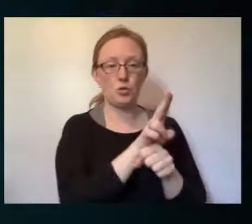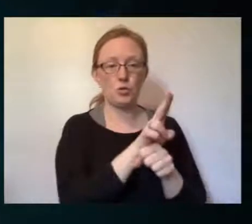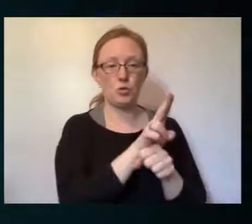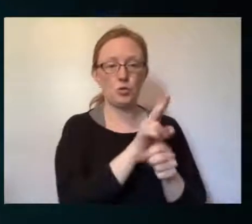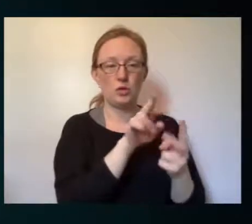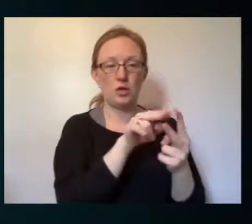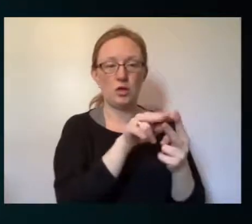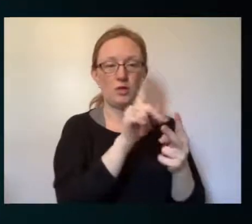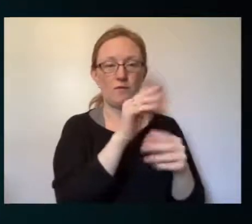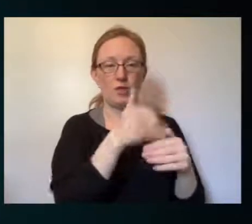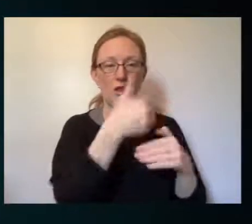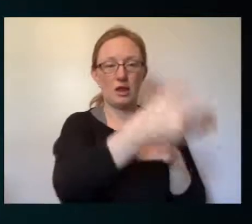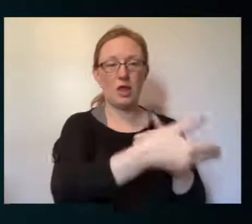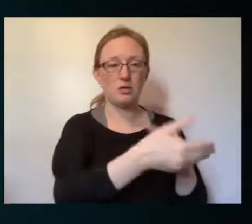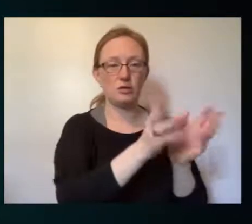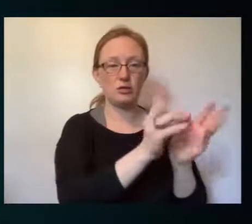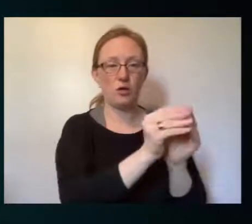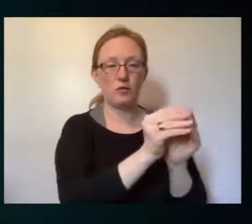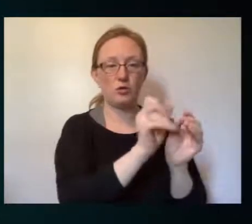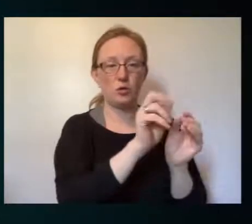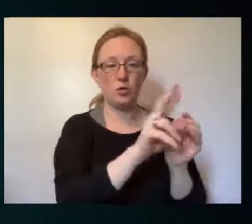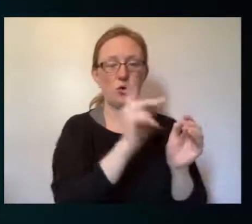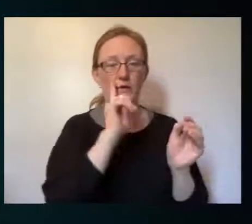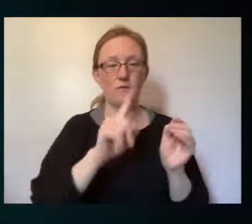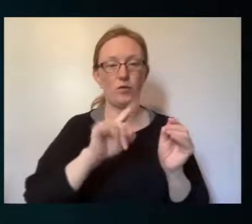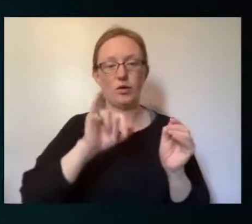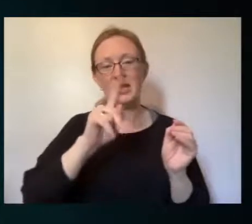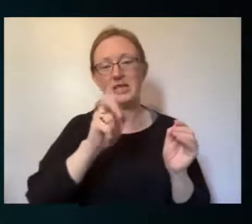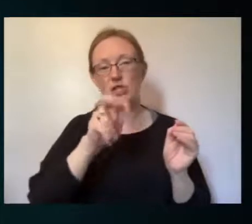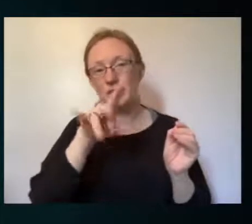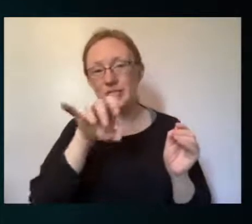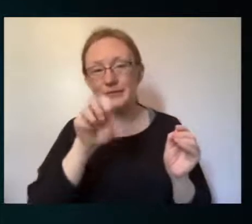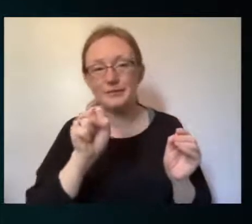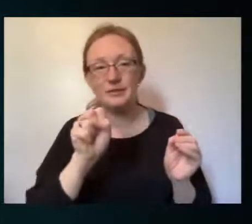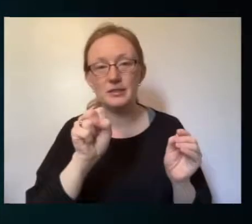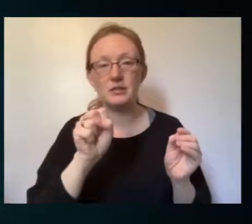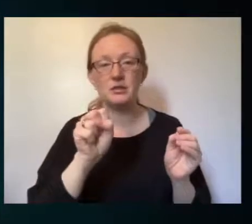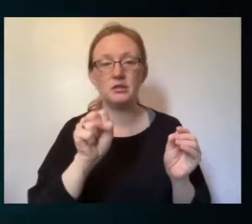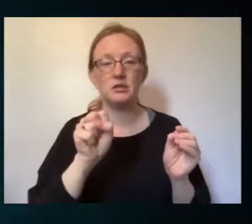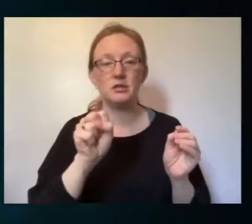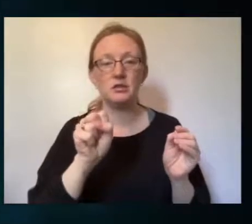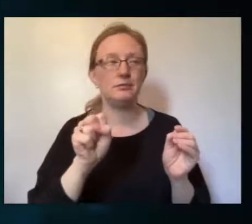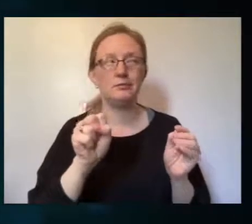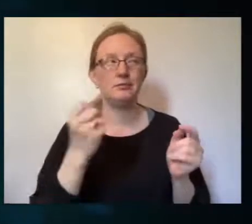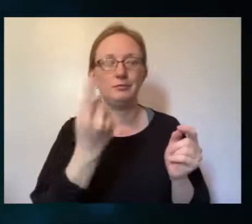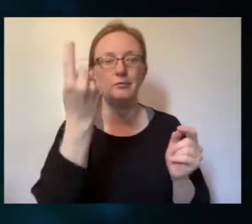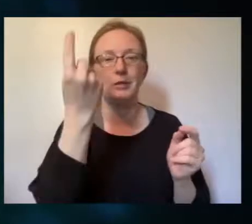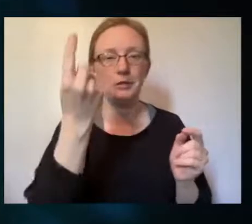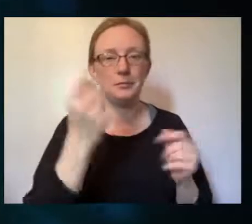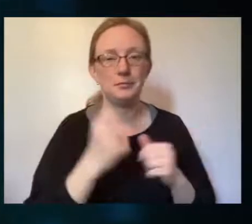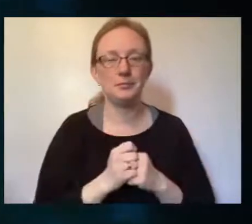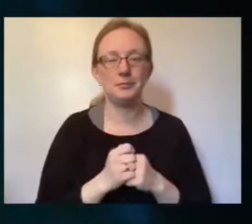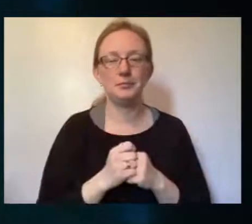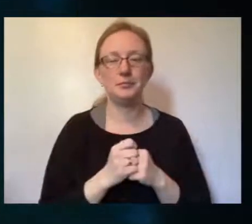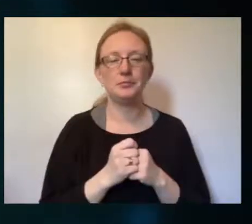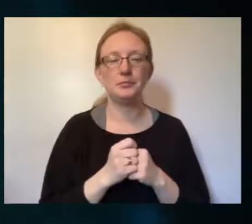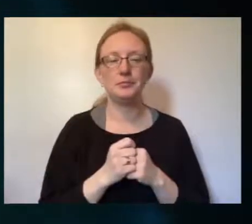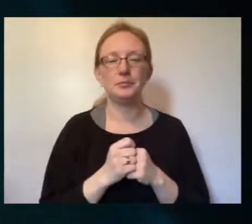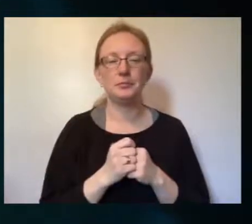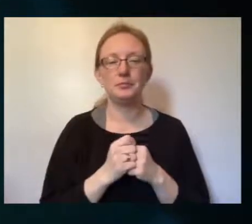either for the next conference or for initiatives of some sort.